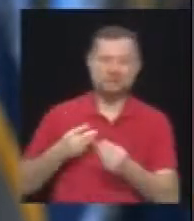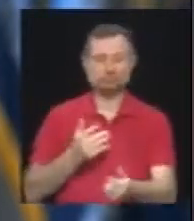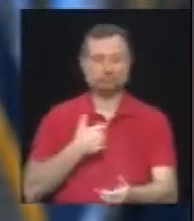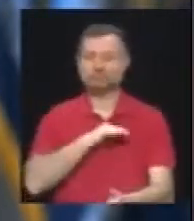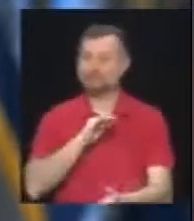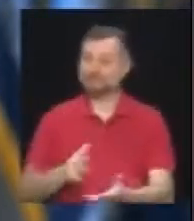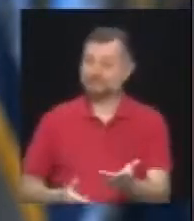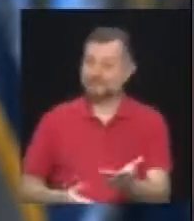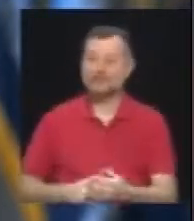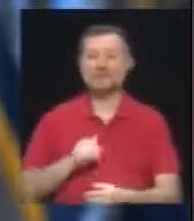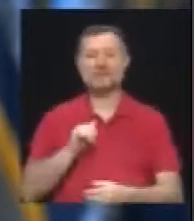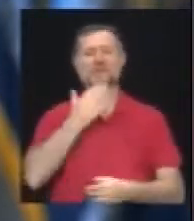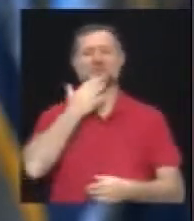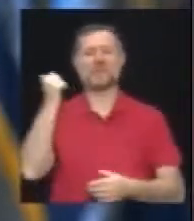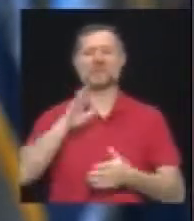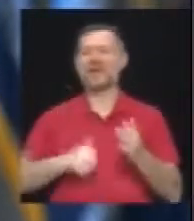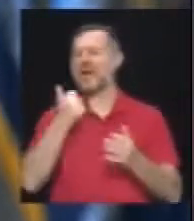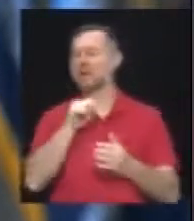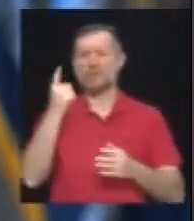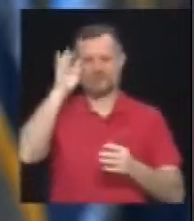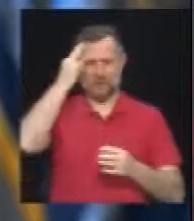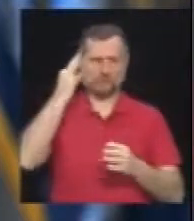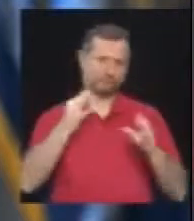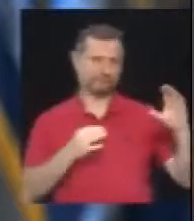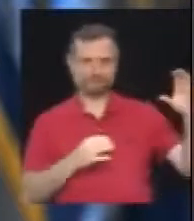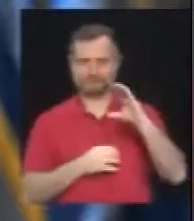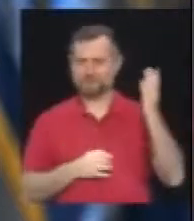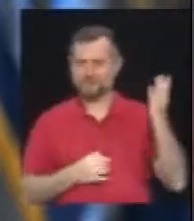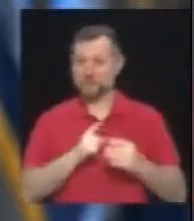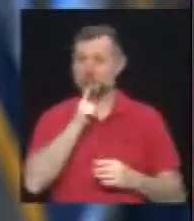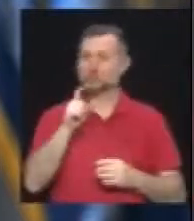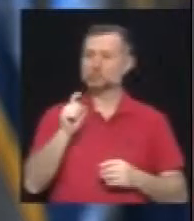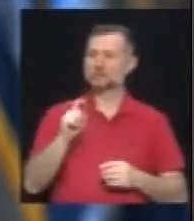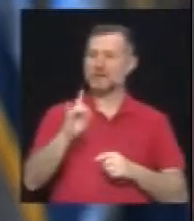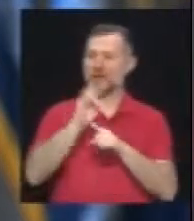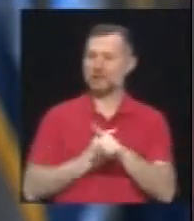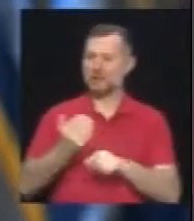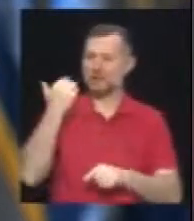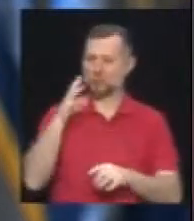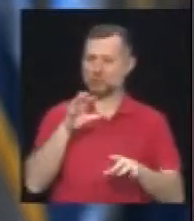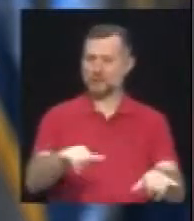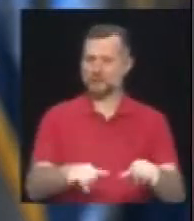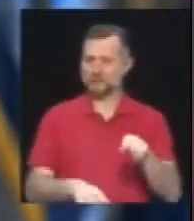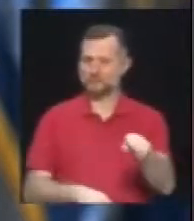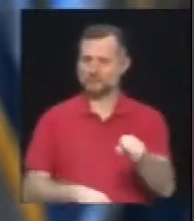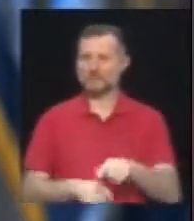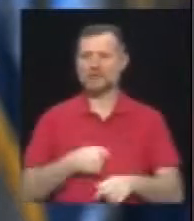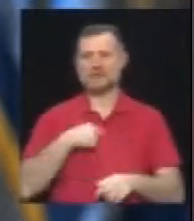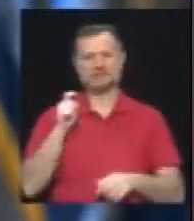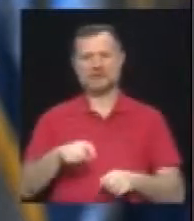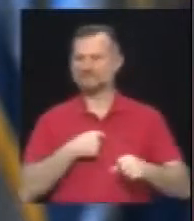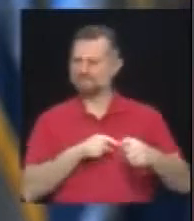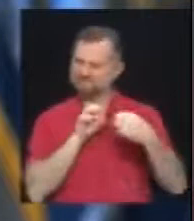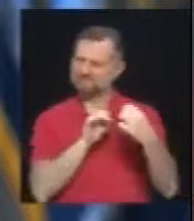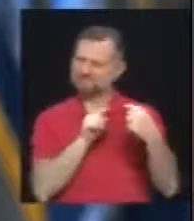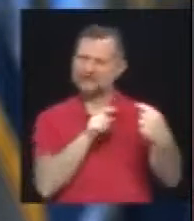other federal aid programs. It should have been done 8 months ago. We're going to have to fight to make it happen, but